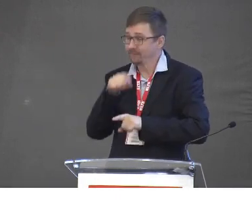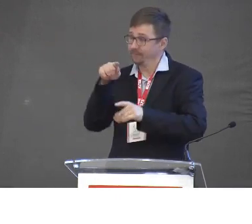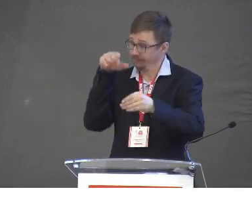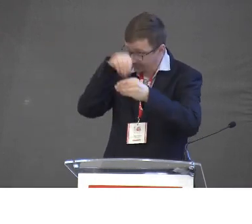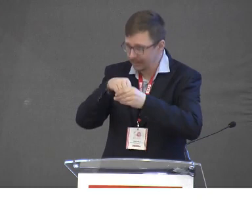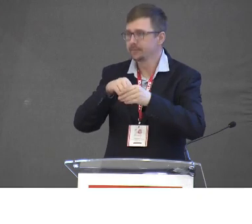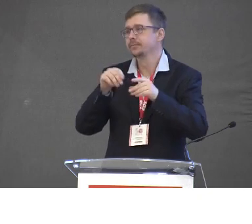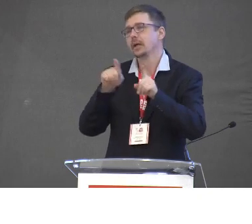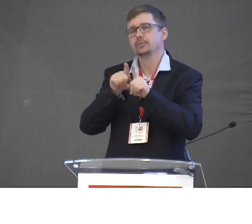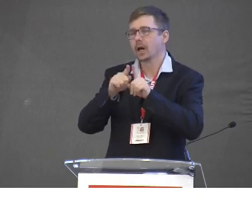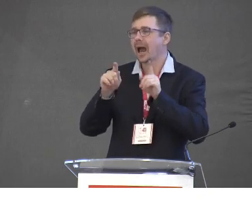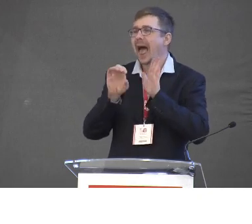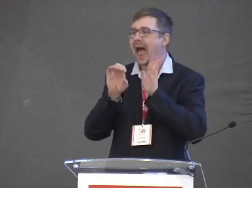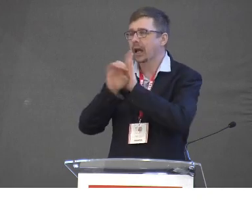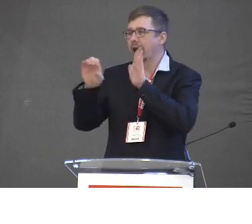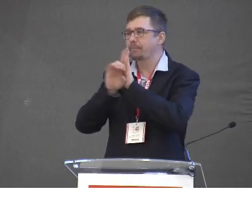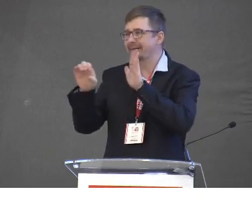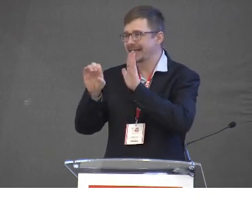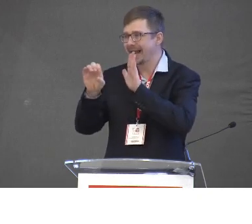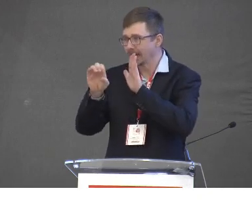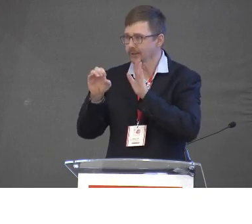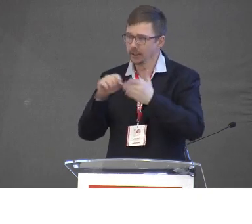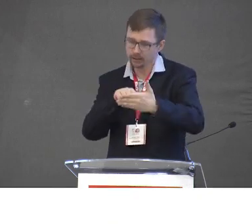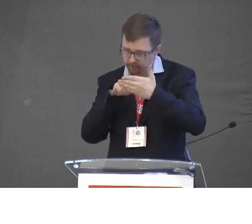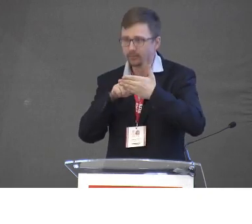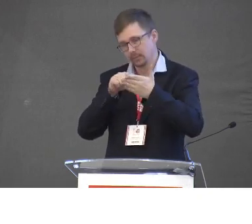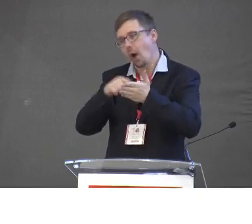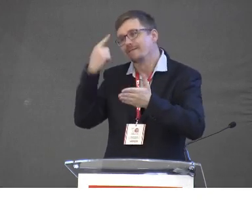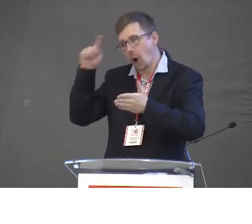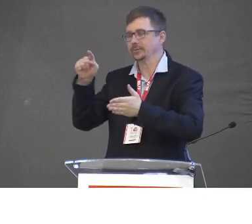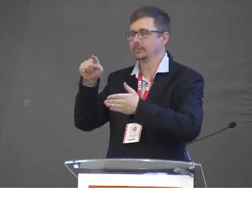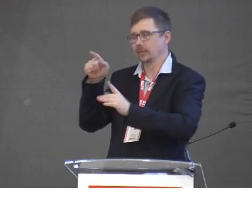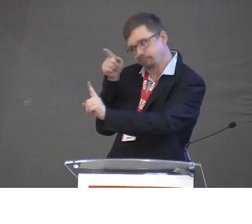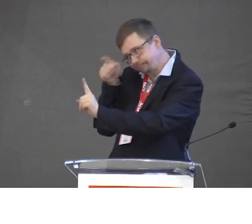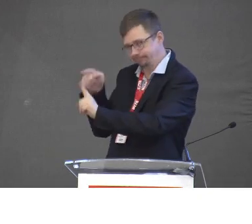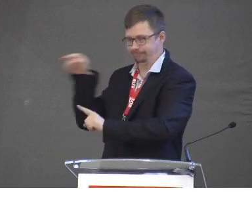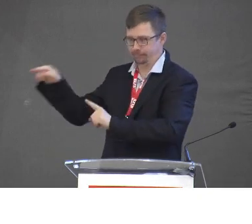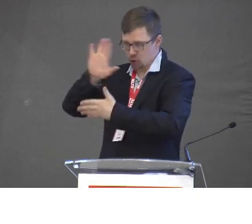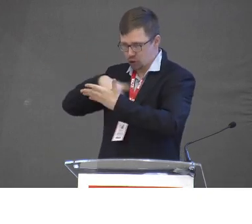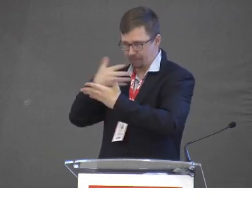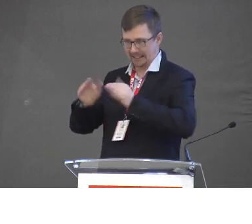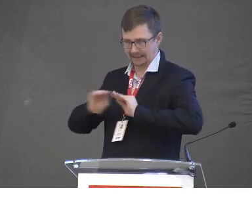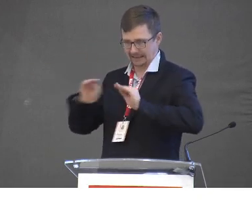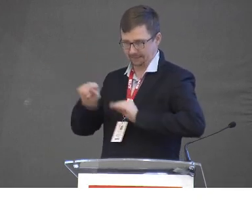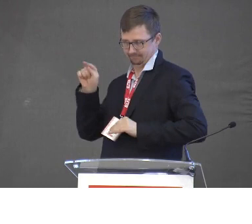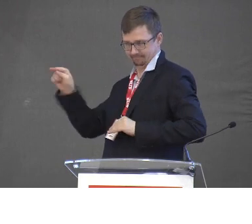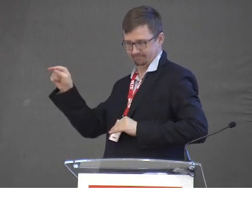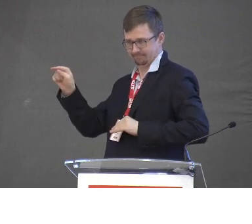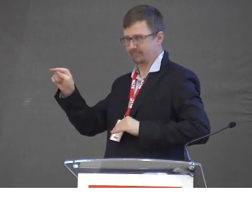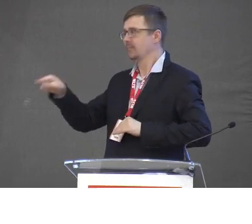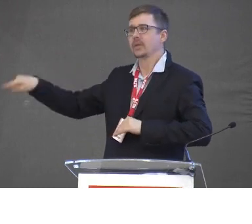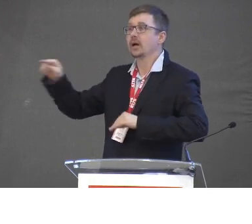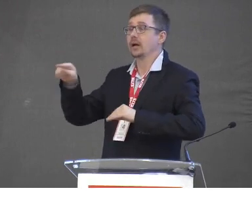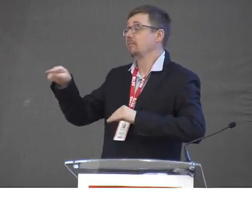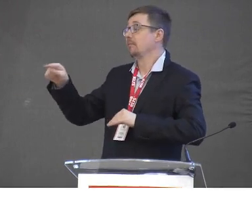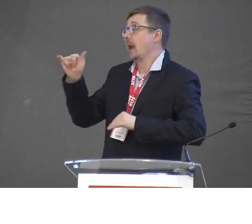should be mastered by level 8.1 or 8.2, which classifiers are appropriate